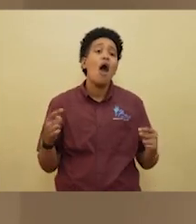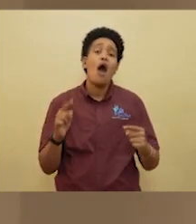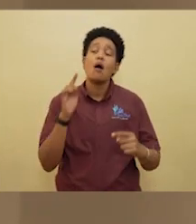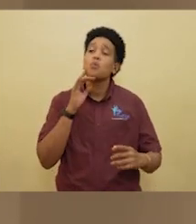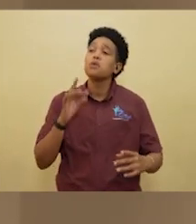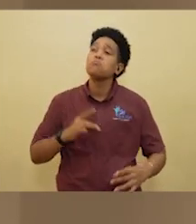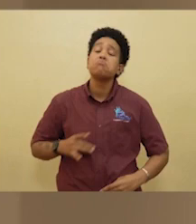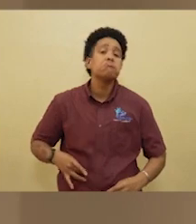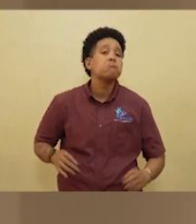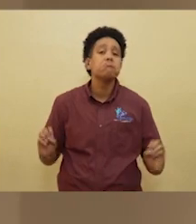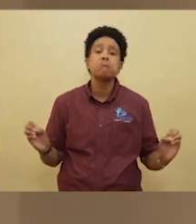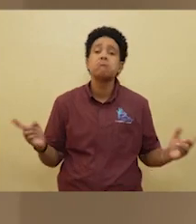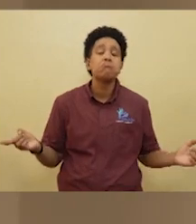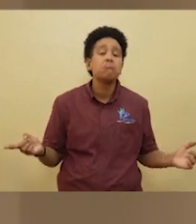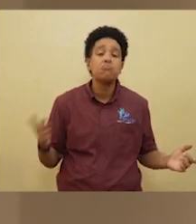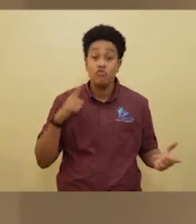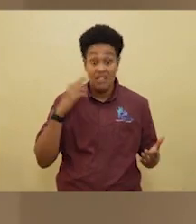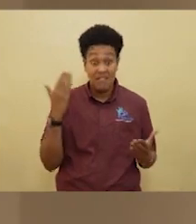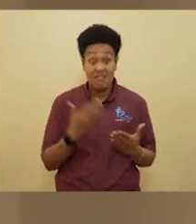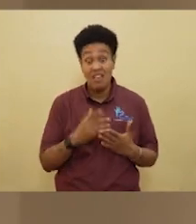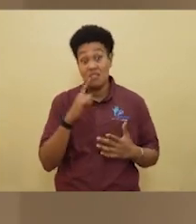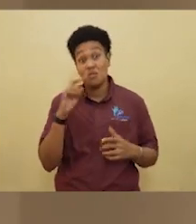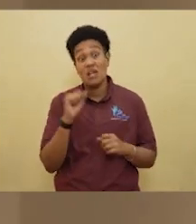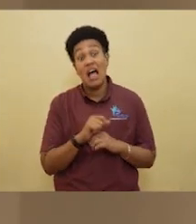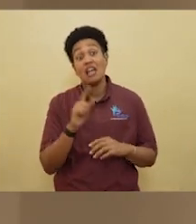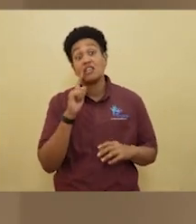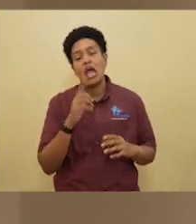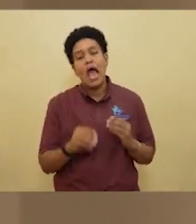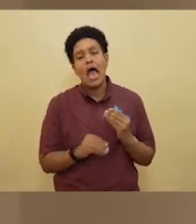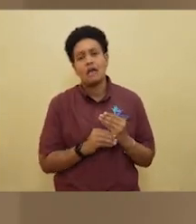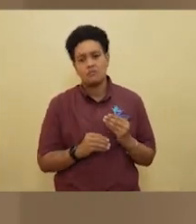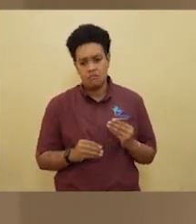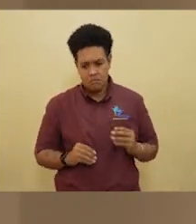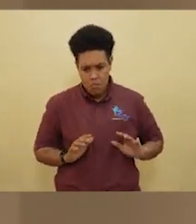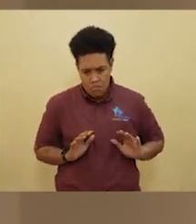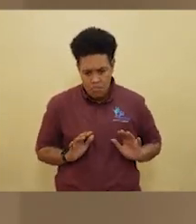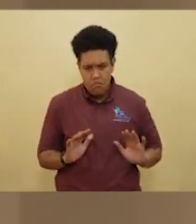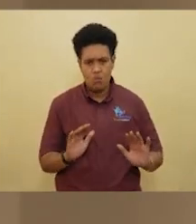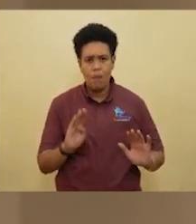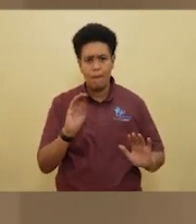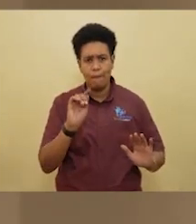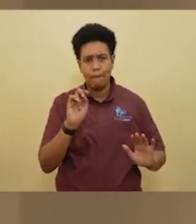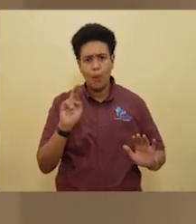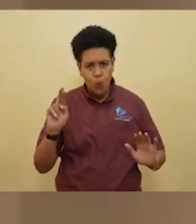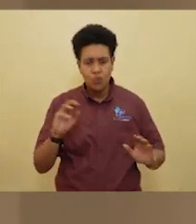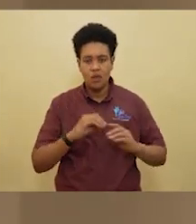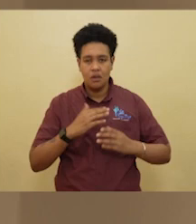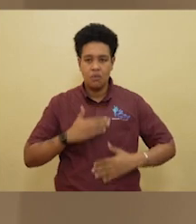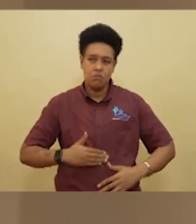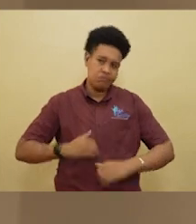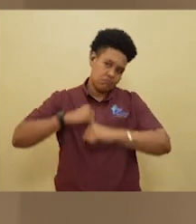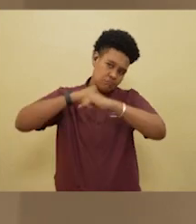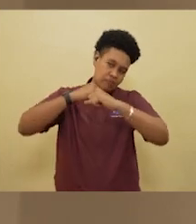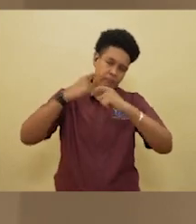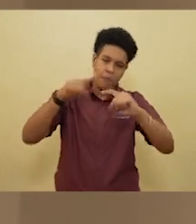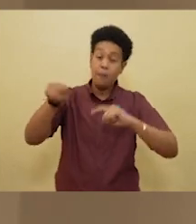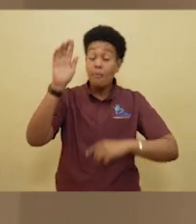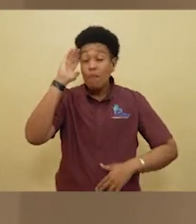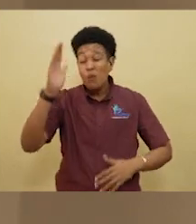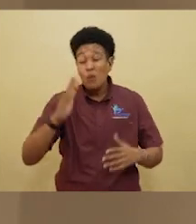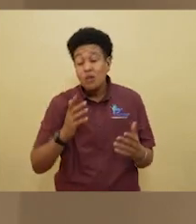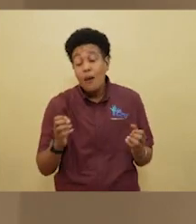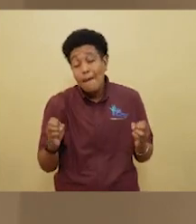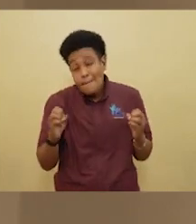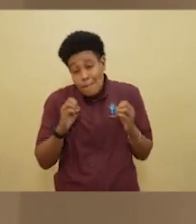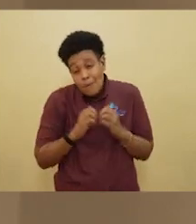to them. In fact, that will act as a booster to their immune system. So they will have, they'll be